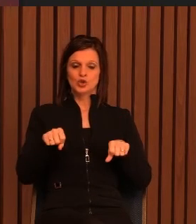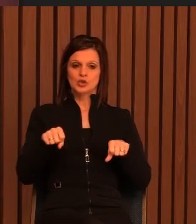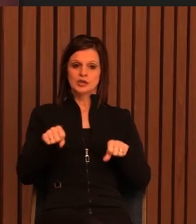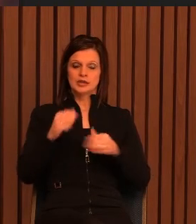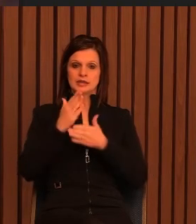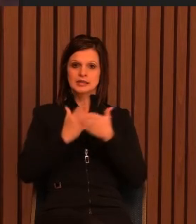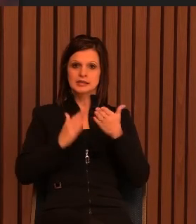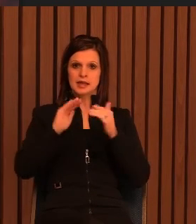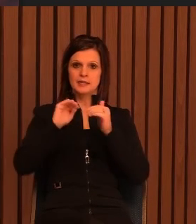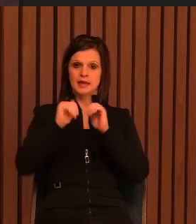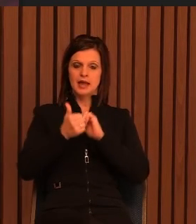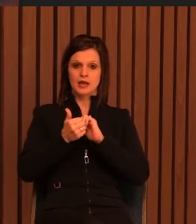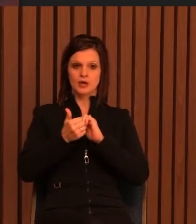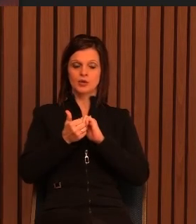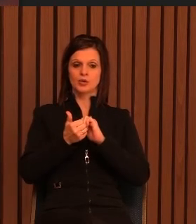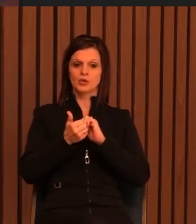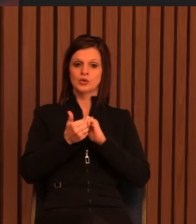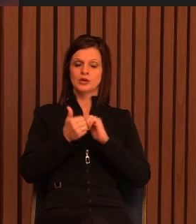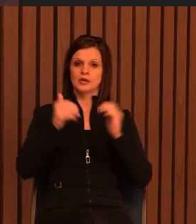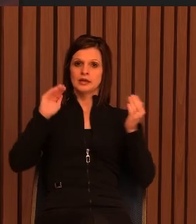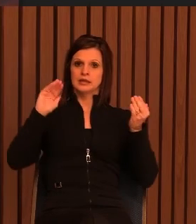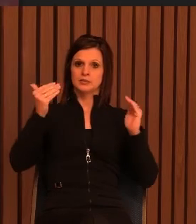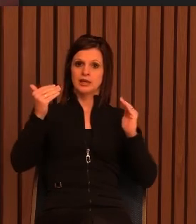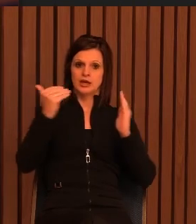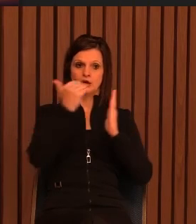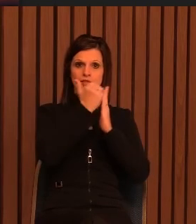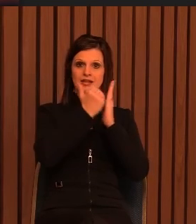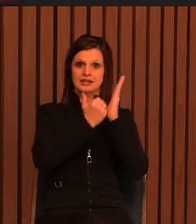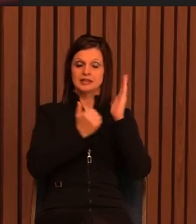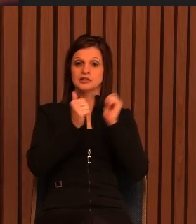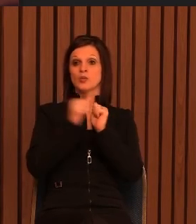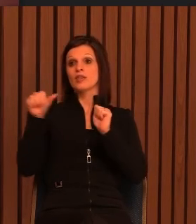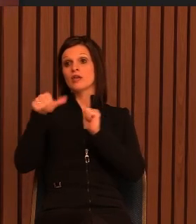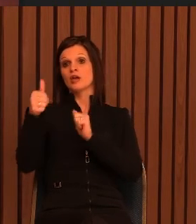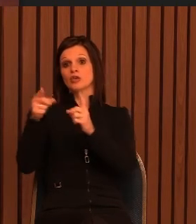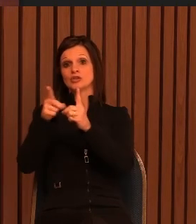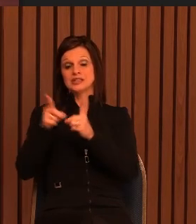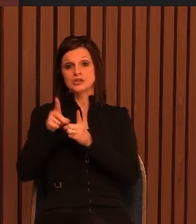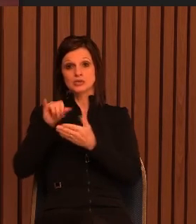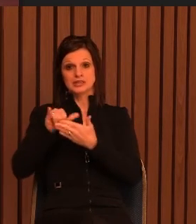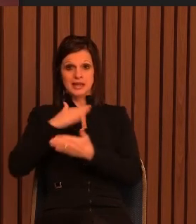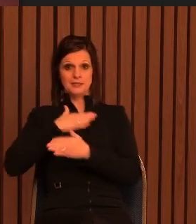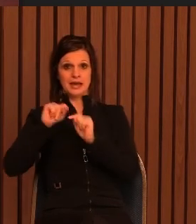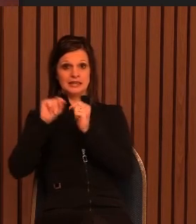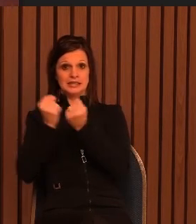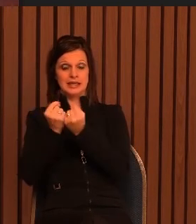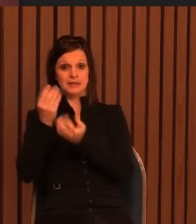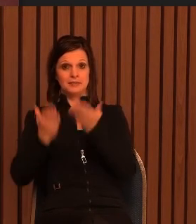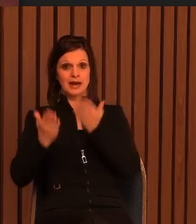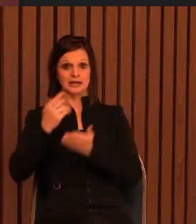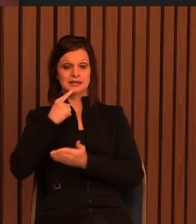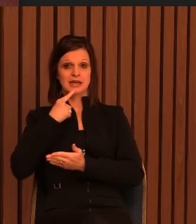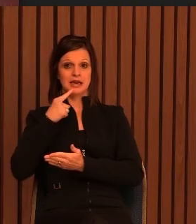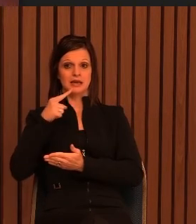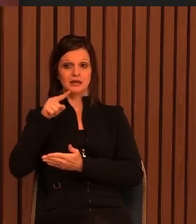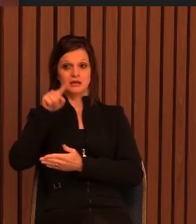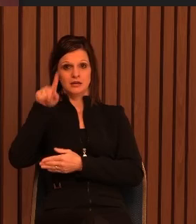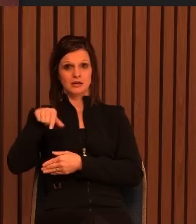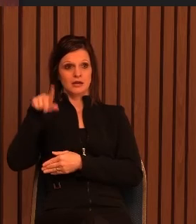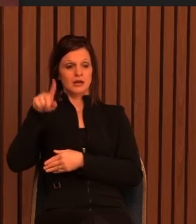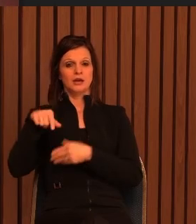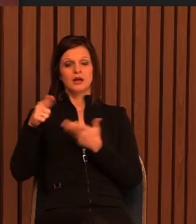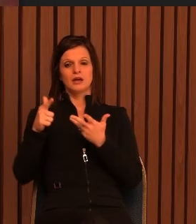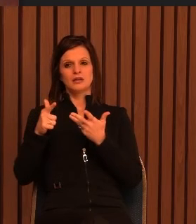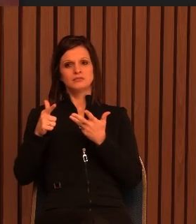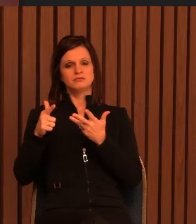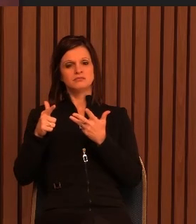this list against the districts that my team might say are the ones most having